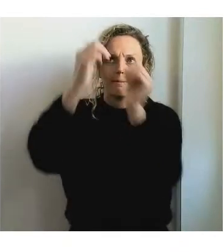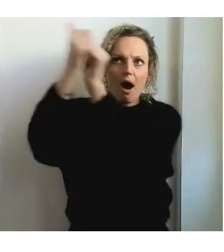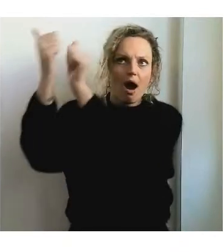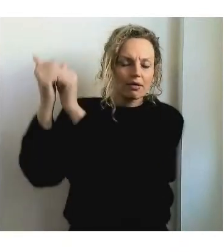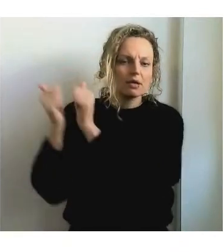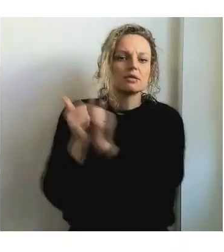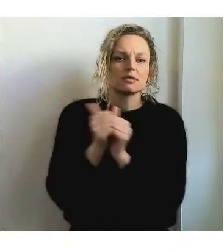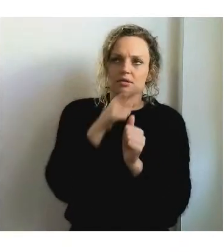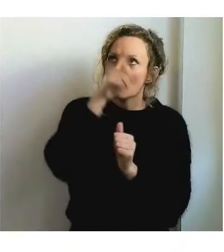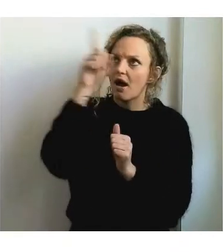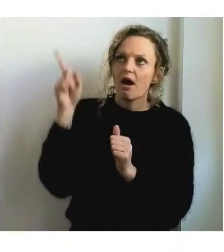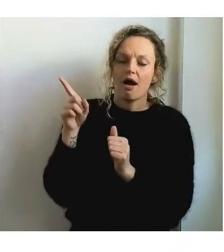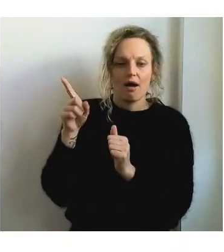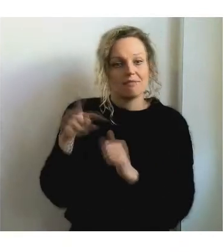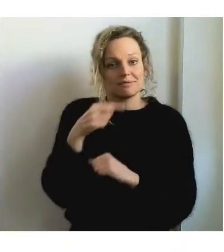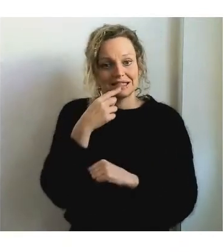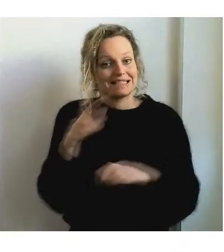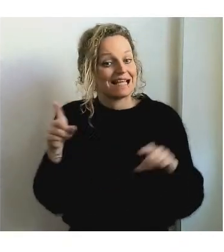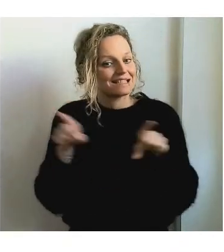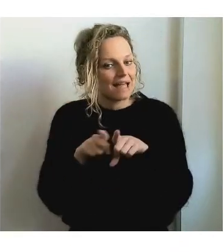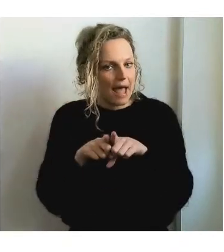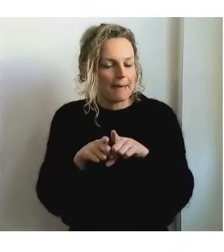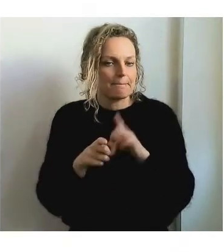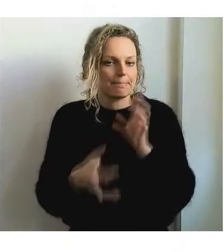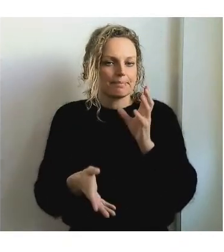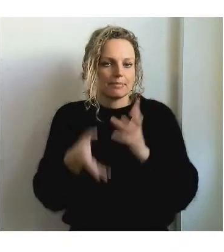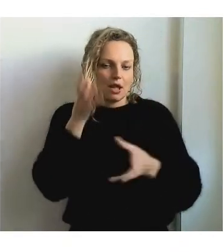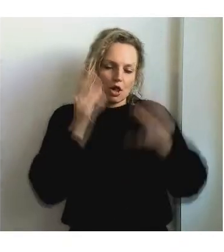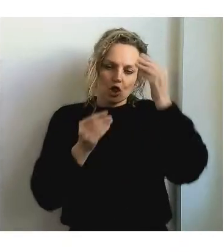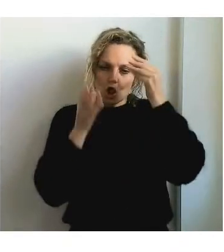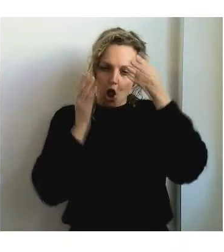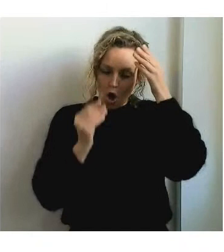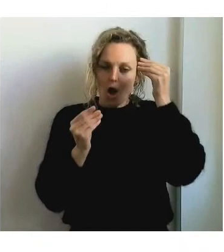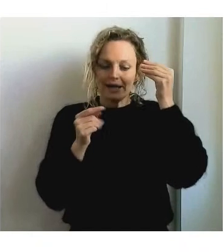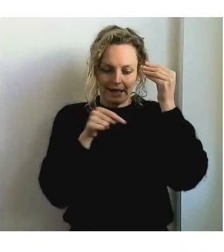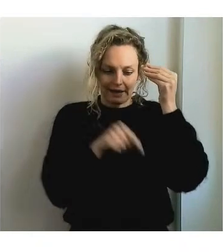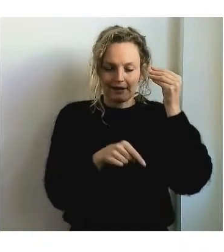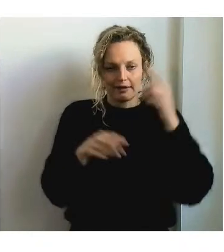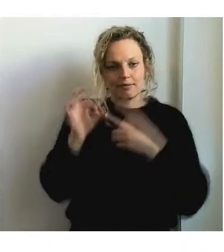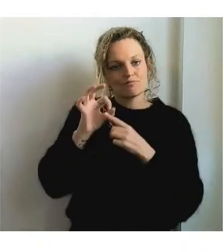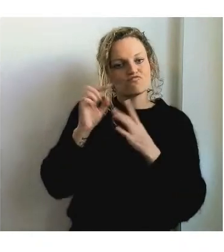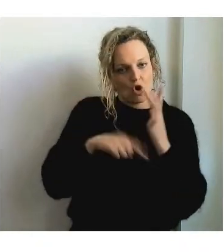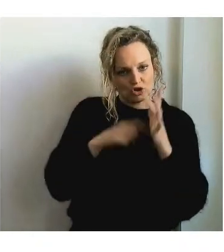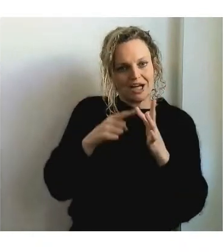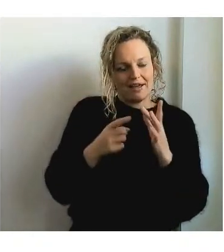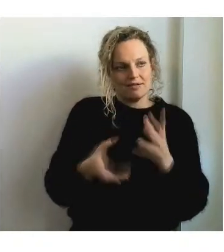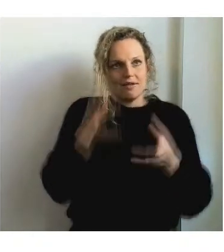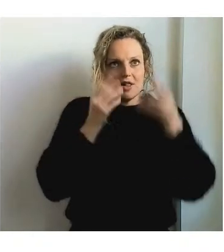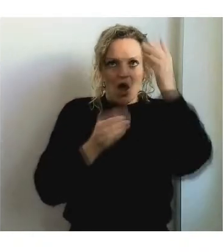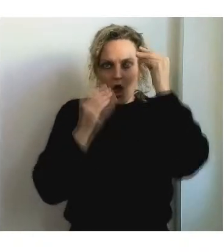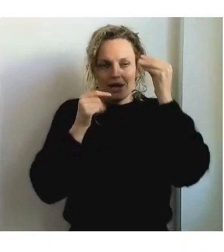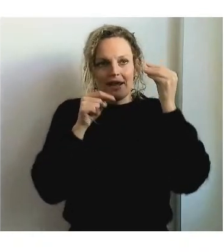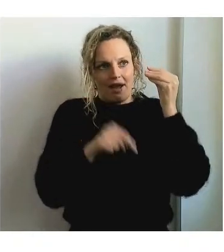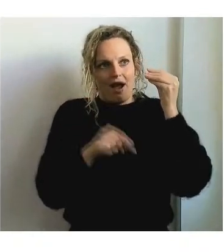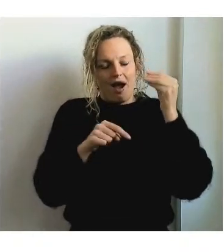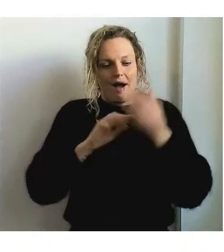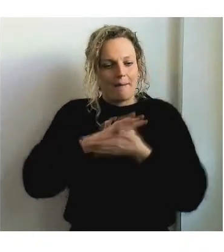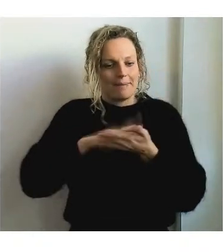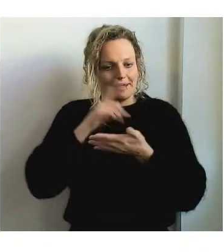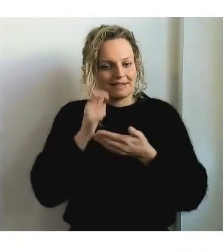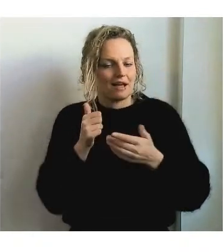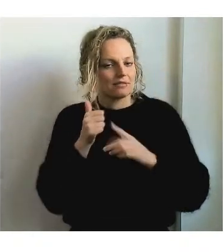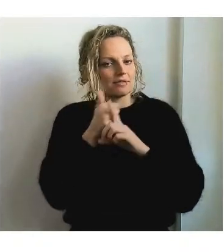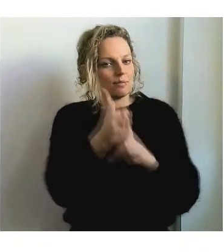the learnings from the project that they can take forward to support additional people in the future has